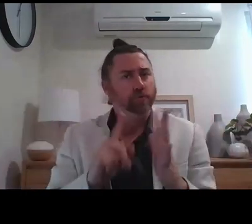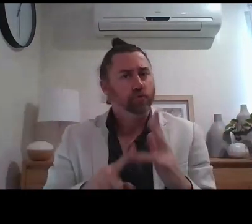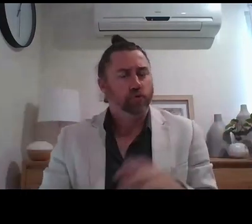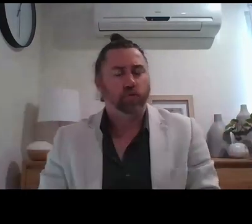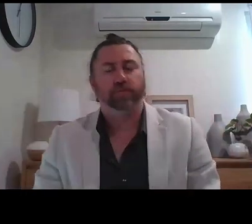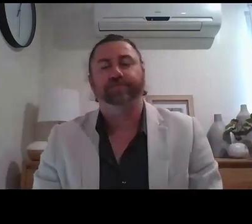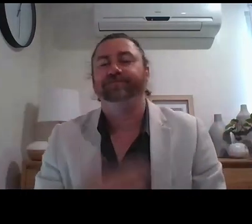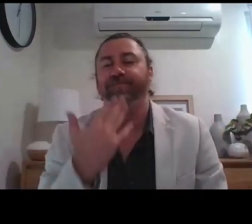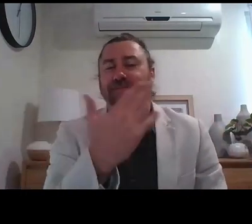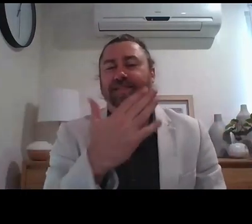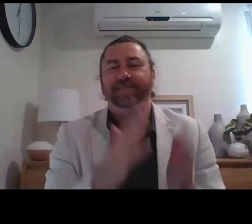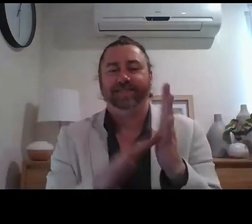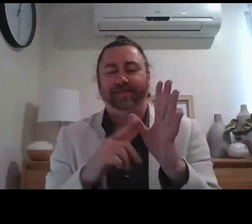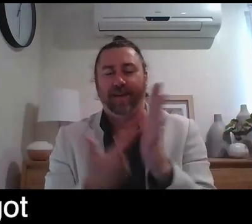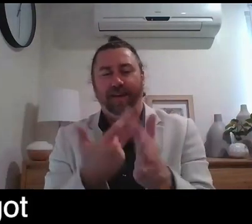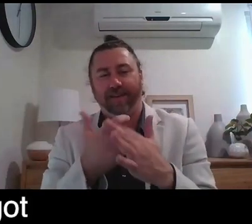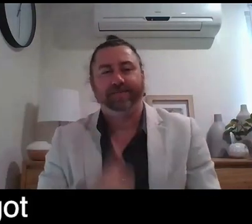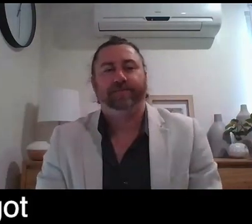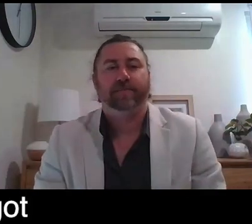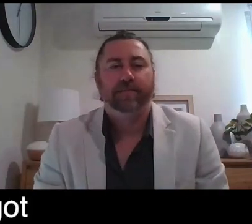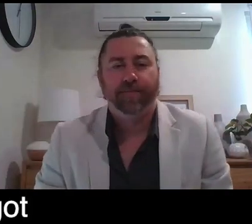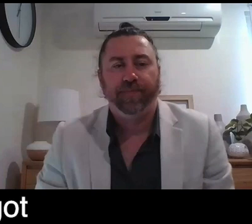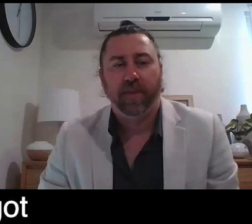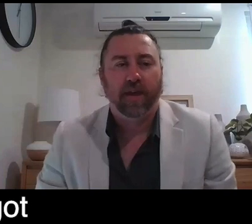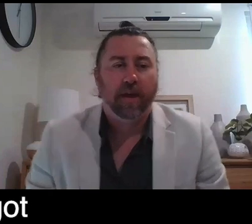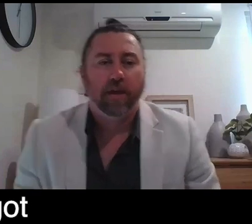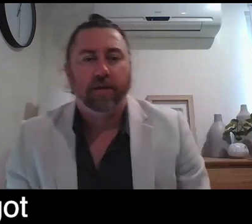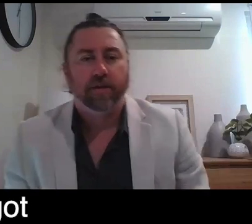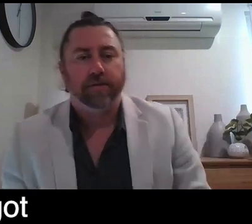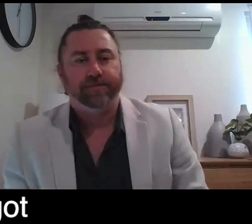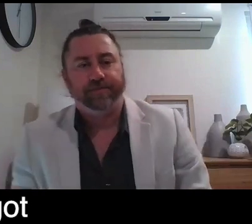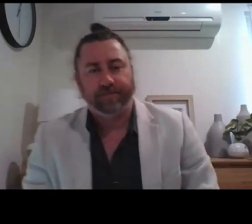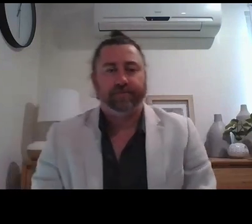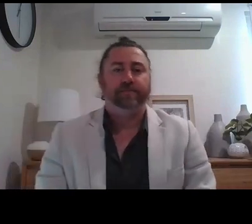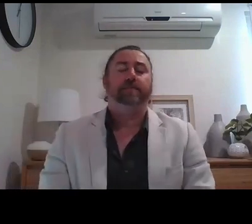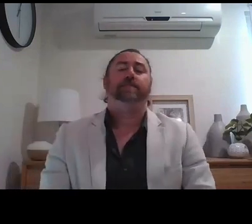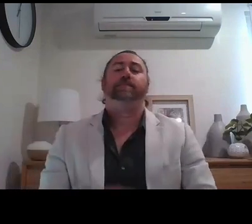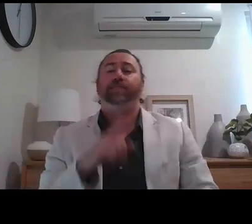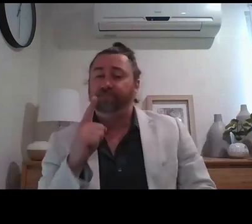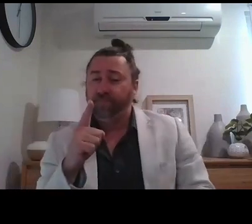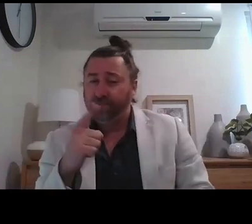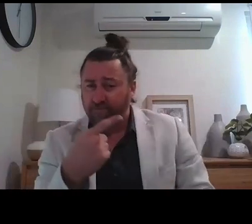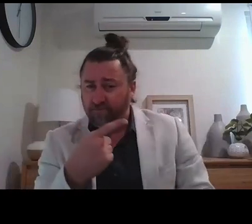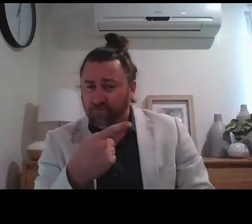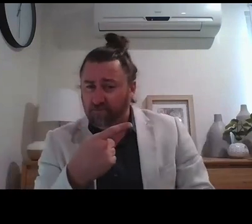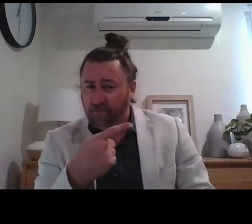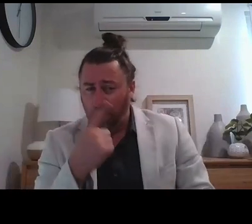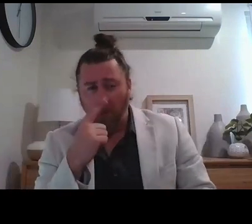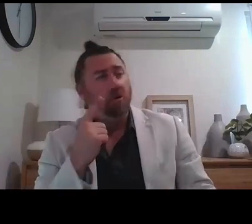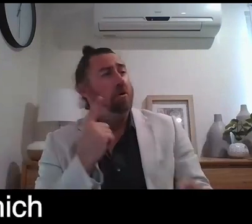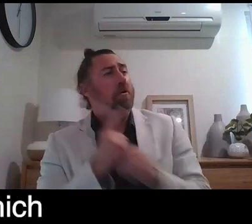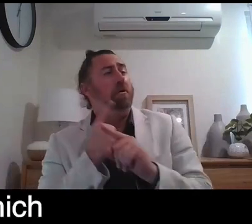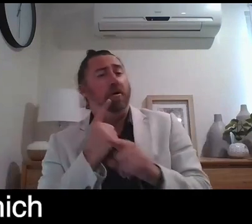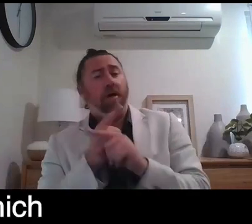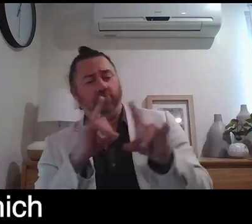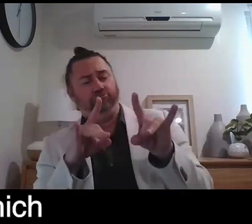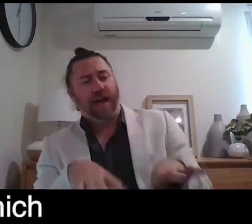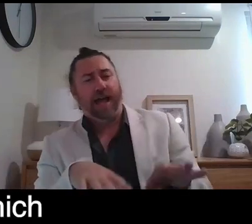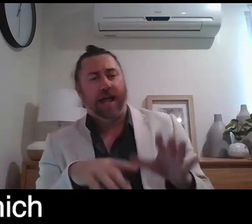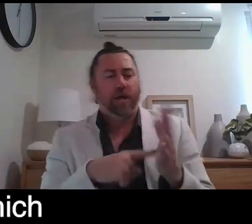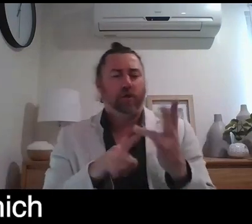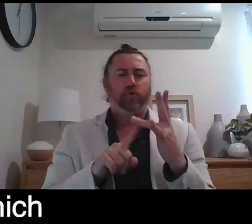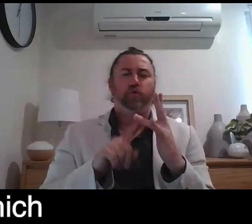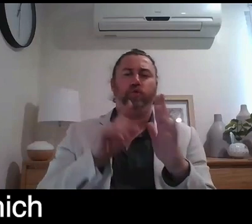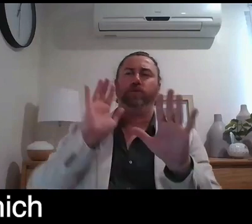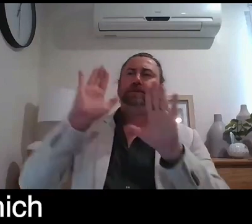Thanks, Mark. So we might jump to the next myth that we've got up there, which is the Australian star rating system is